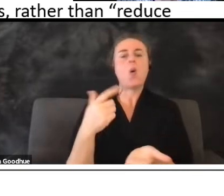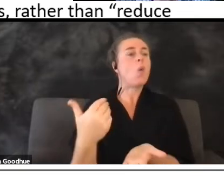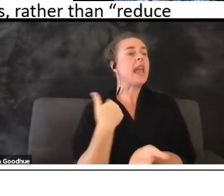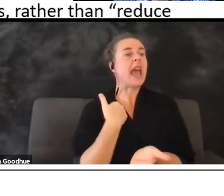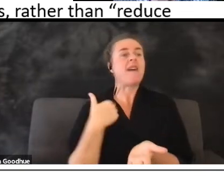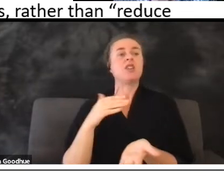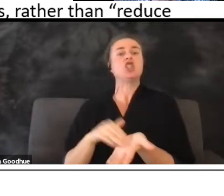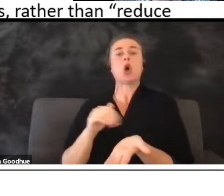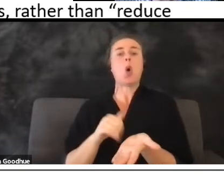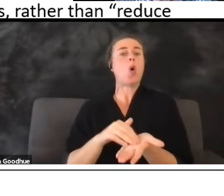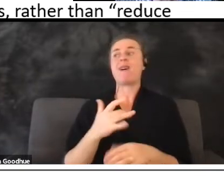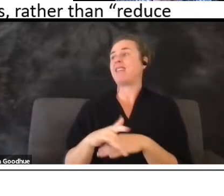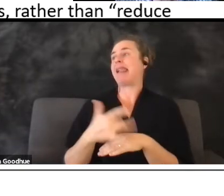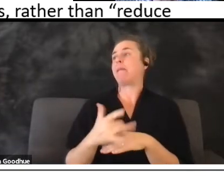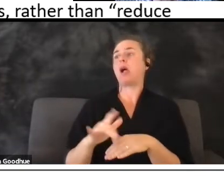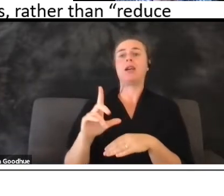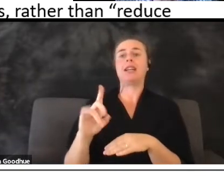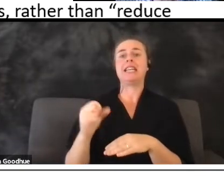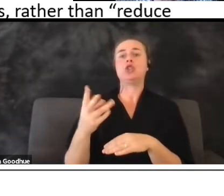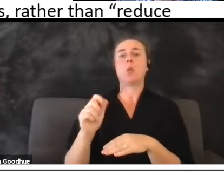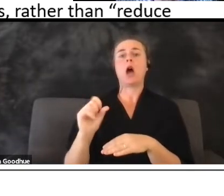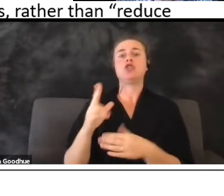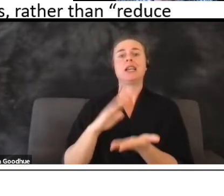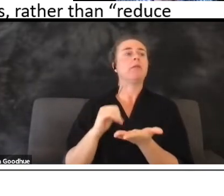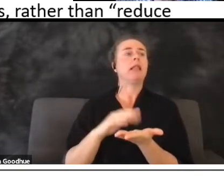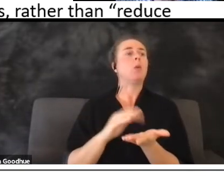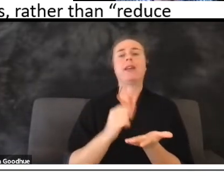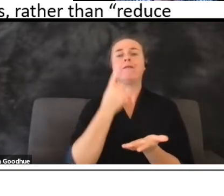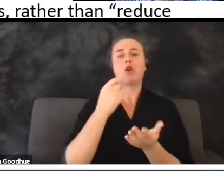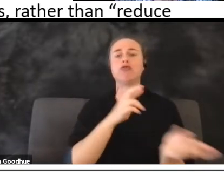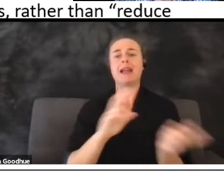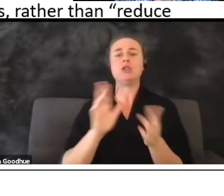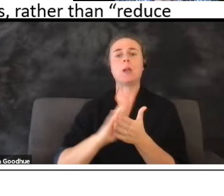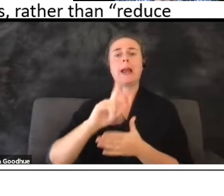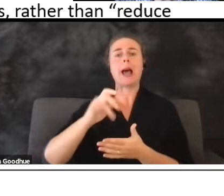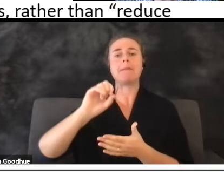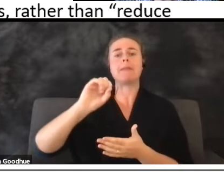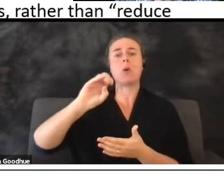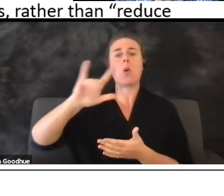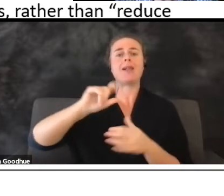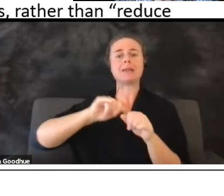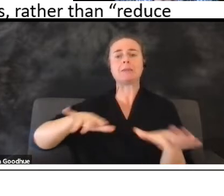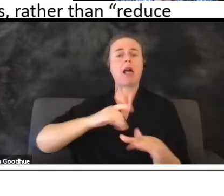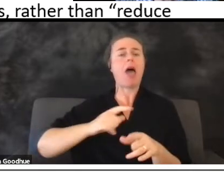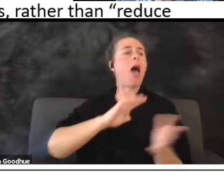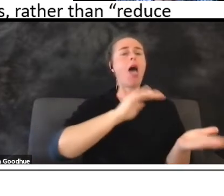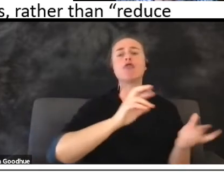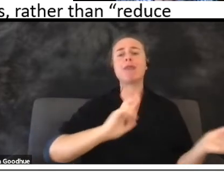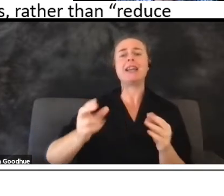going to stop that oil spill from happening in the first place. And then this